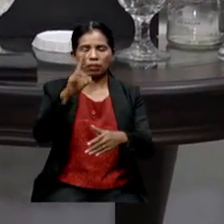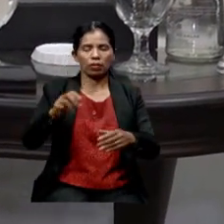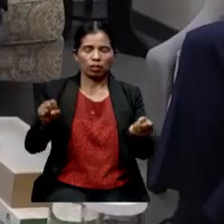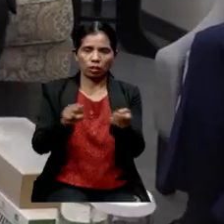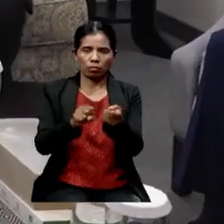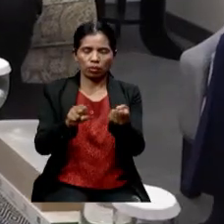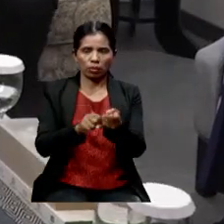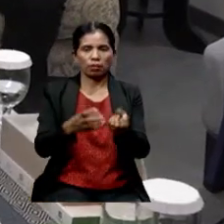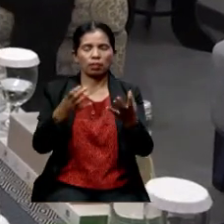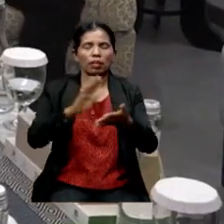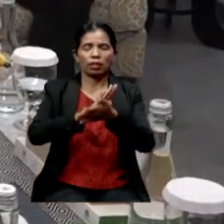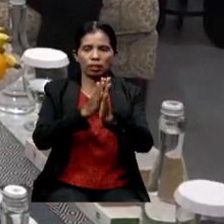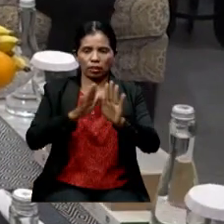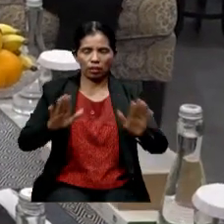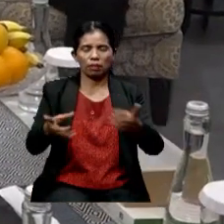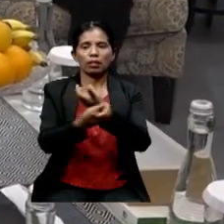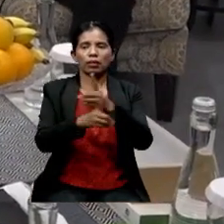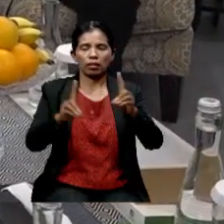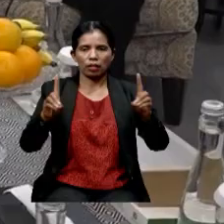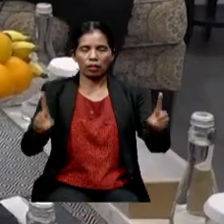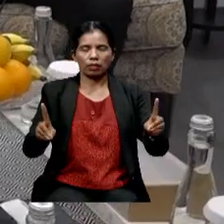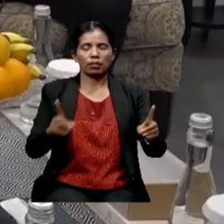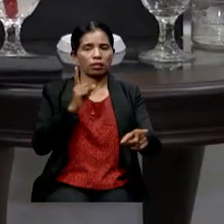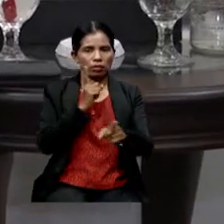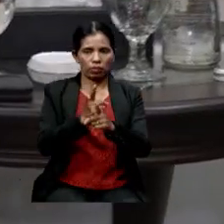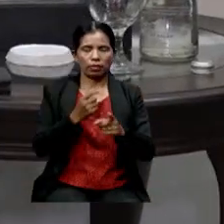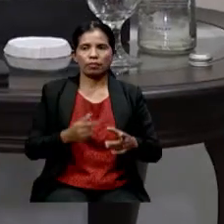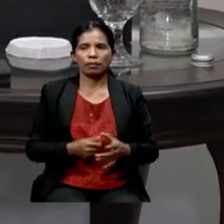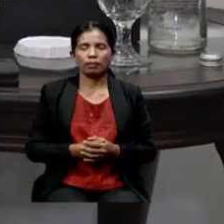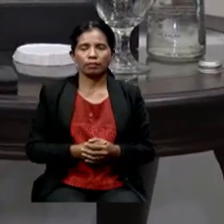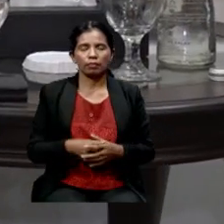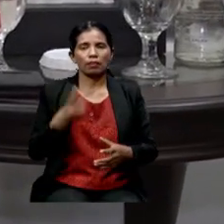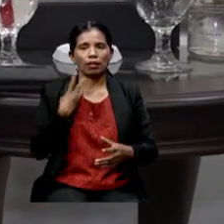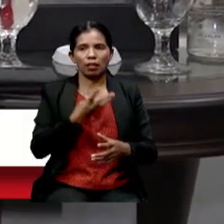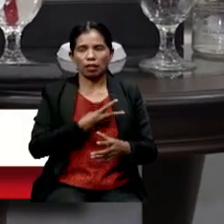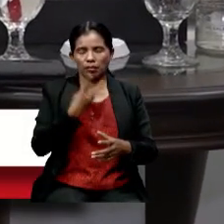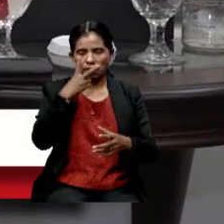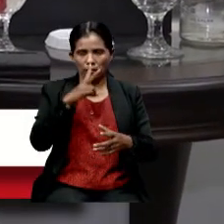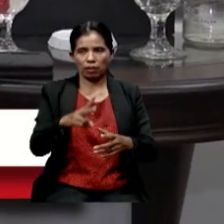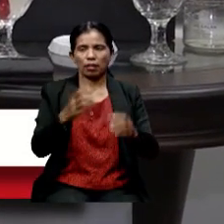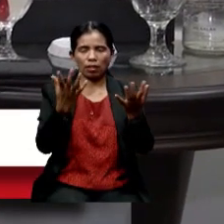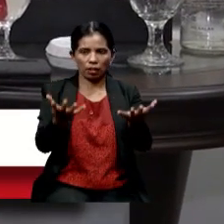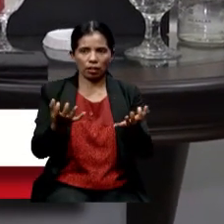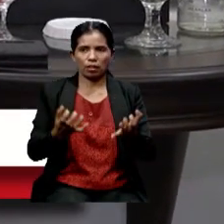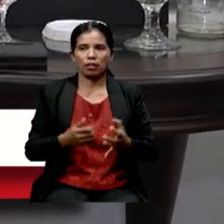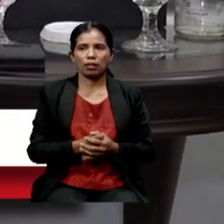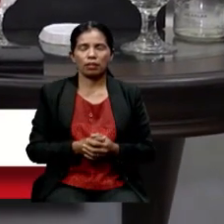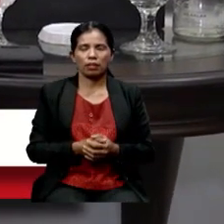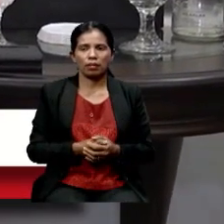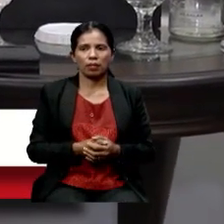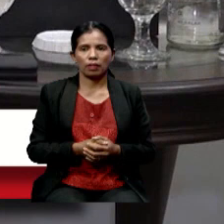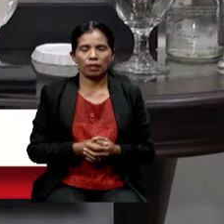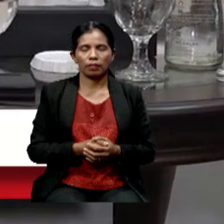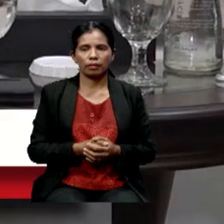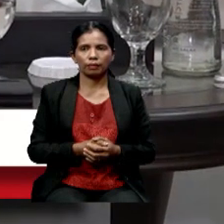kontribui makas badame no demokrasia nebe dinamika tebes. He's also revisiting Gus Dur